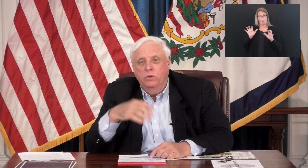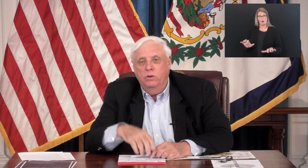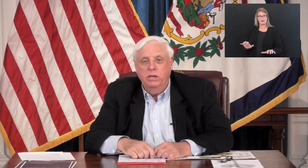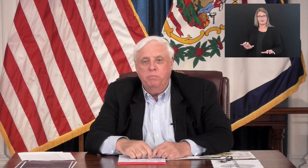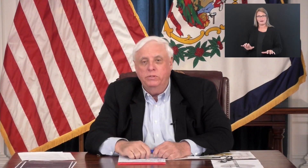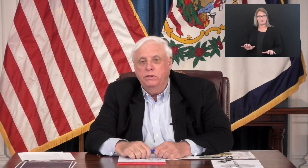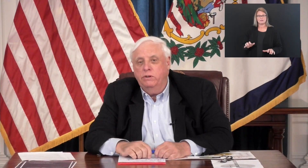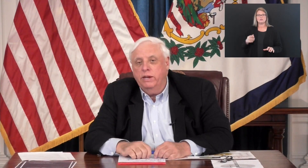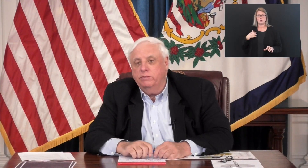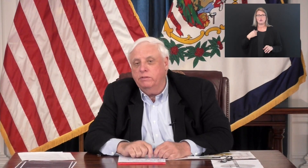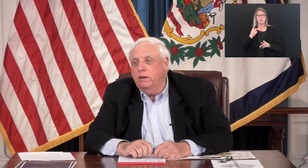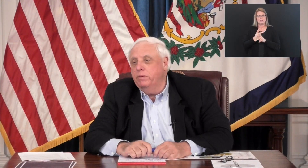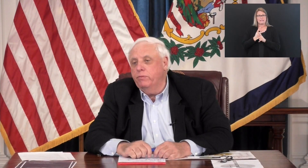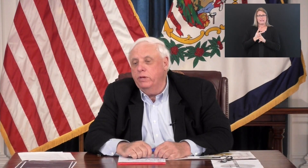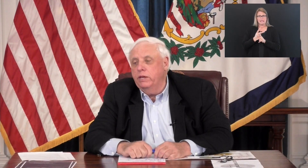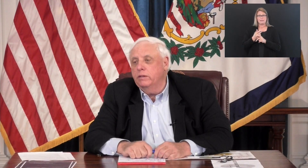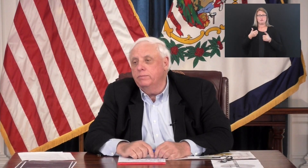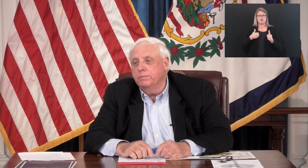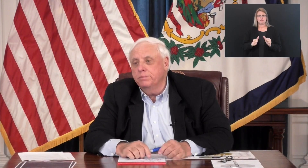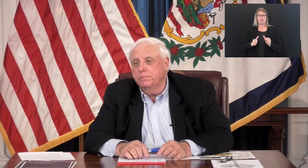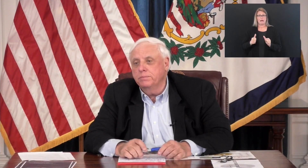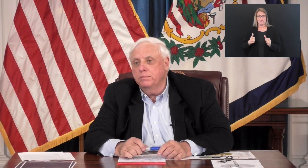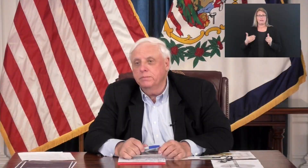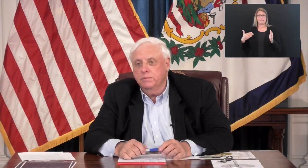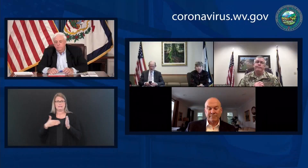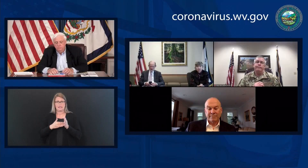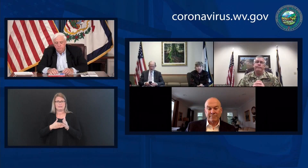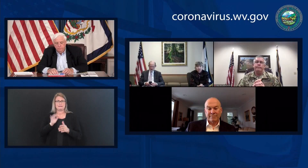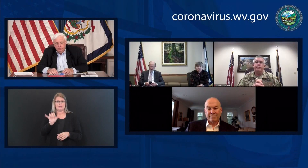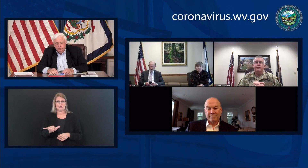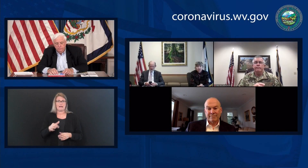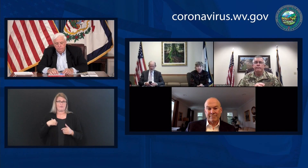so we're going to keep pushing to try to stop it if we can.